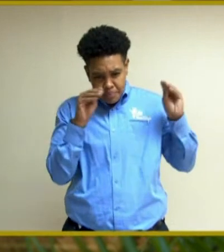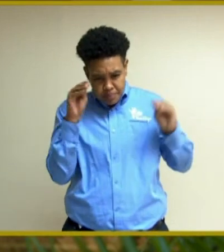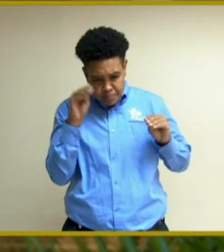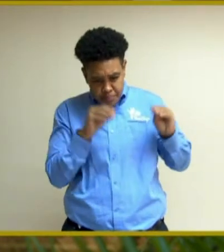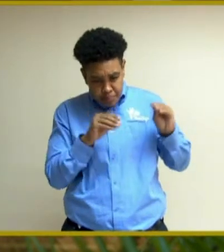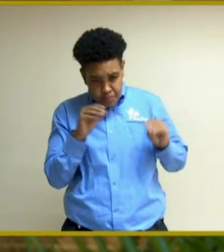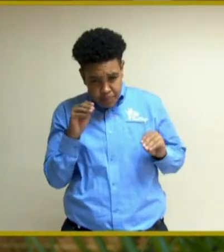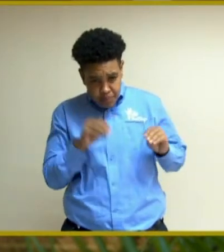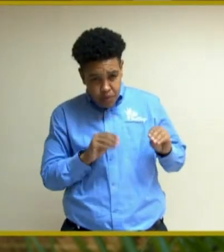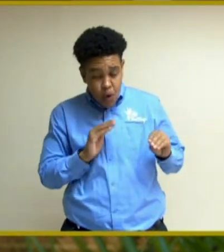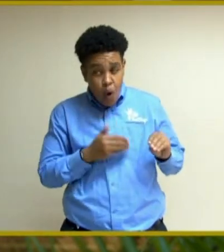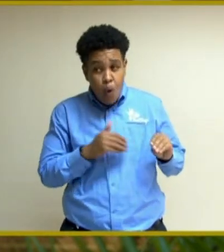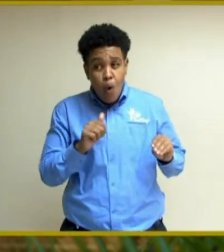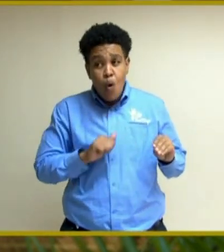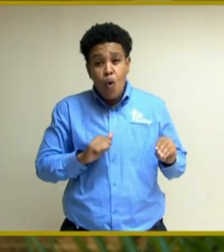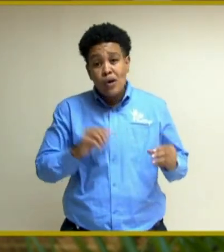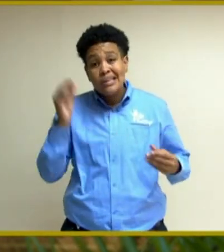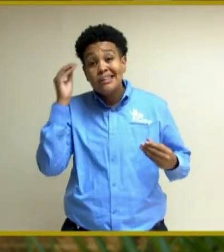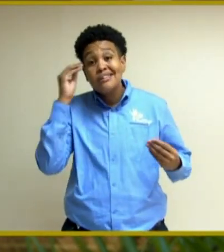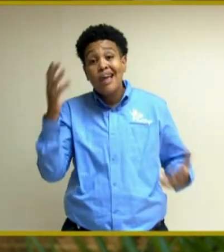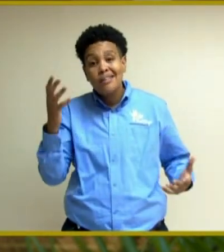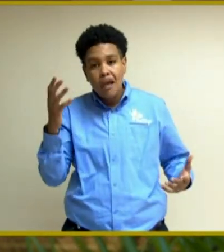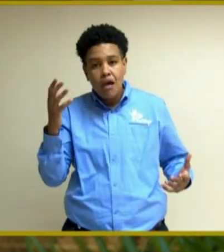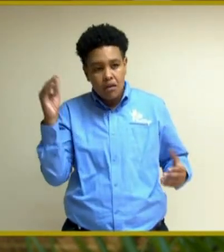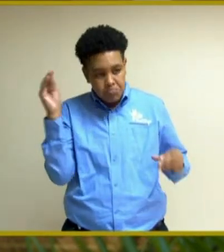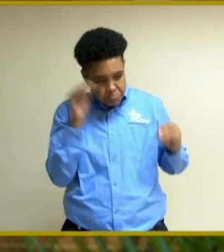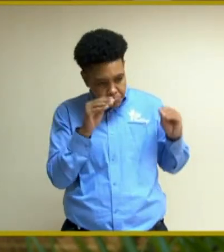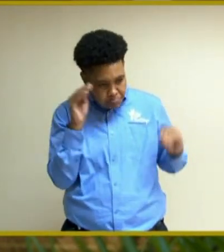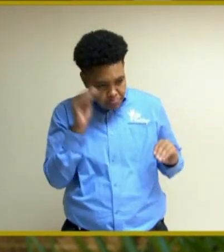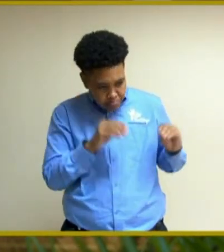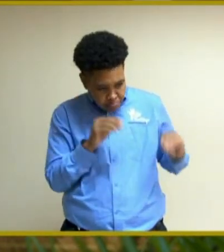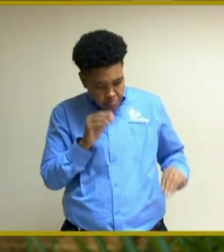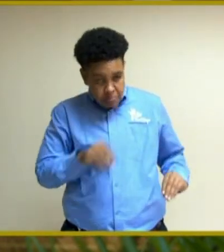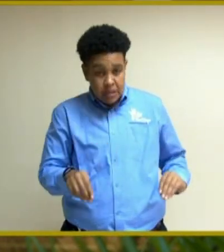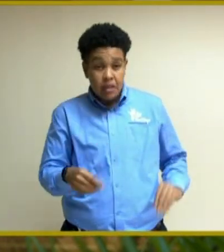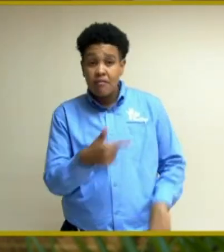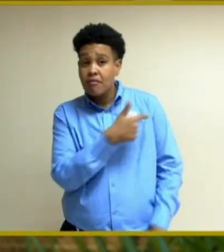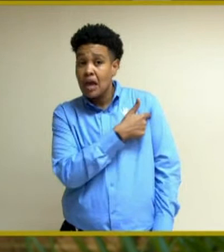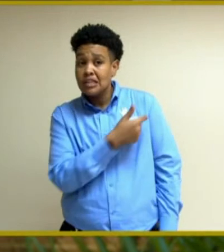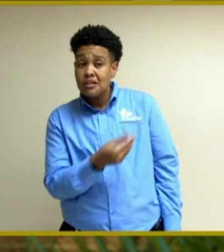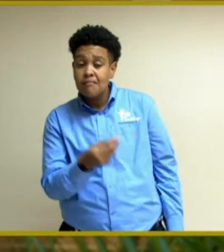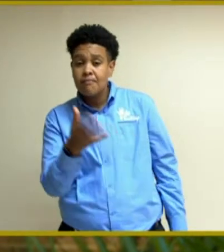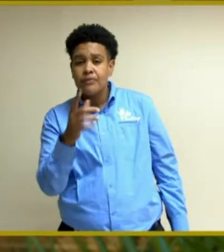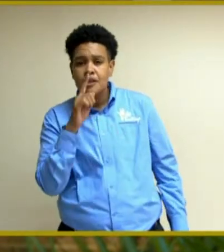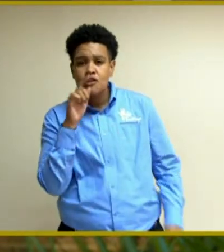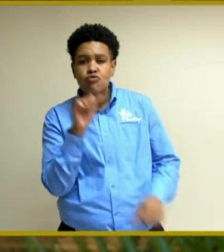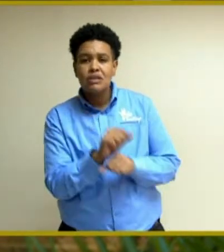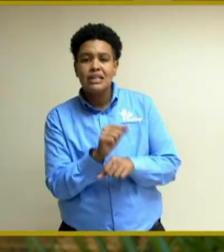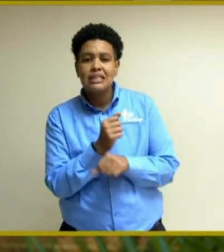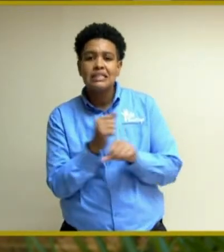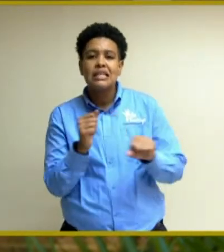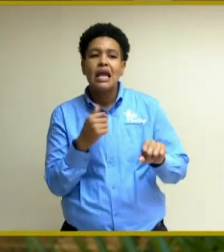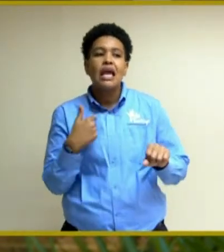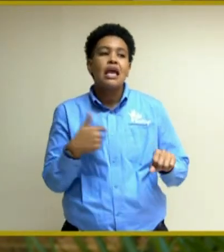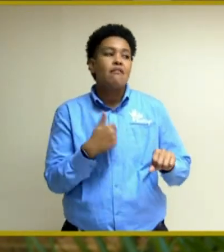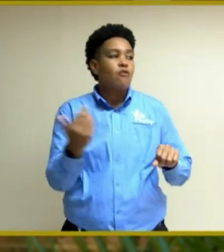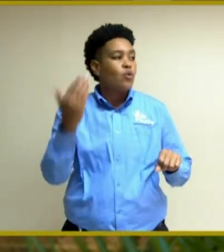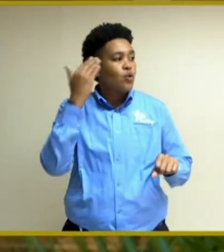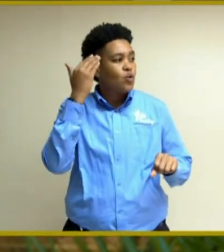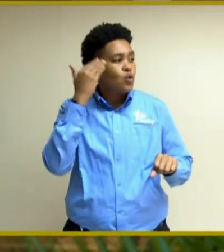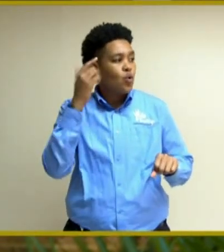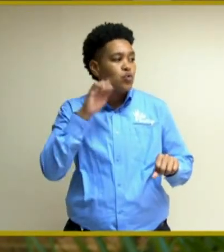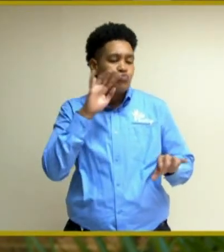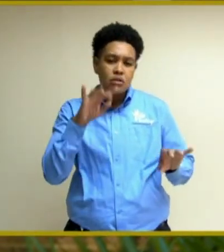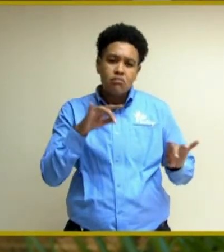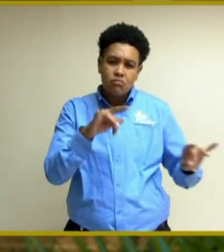with the evidence that this vaccine that we are administering is indeed safe, and we know it is